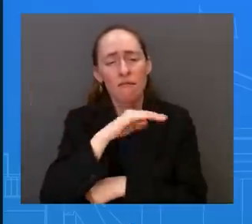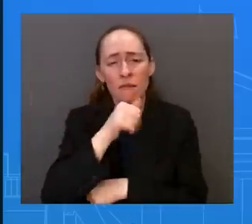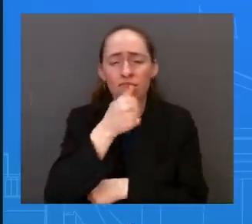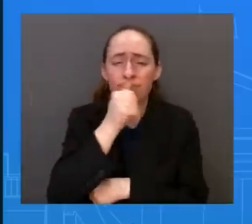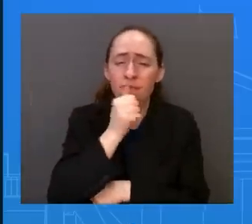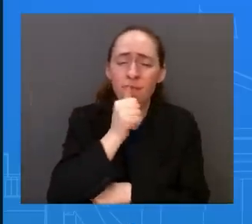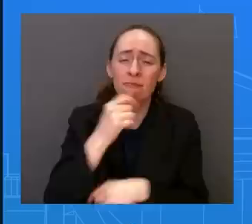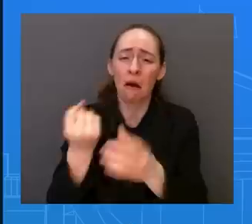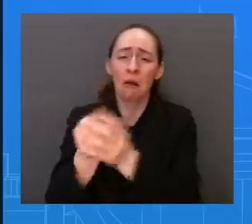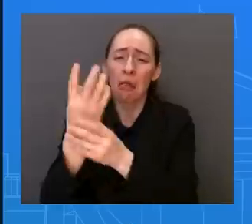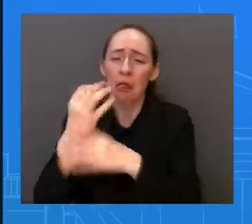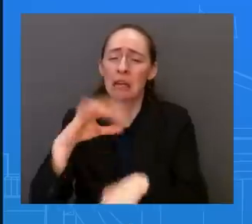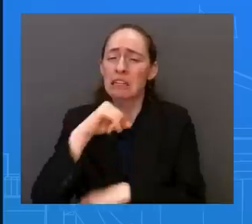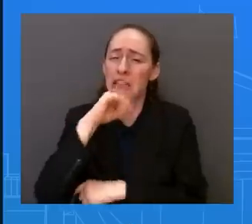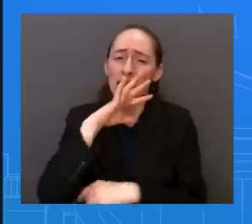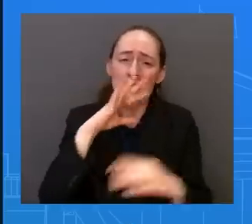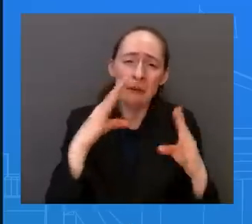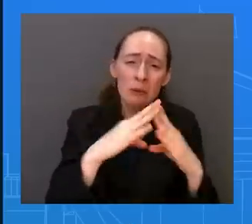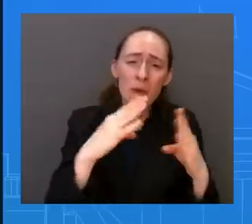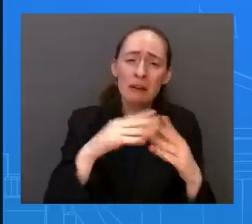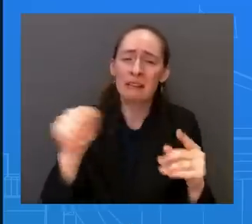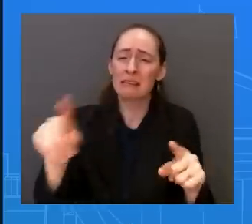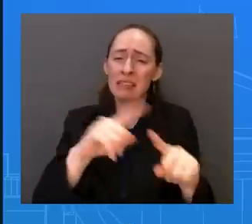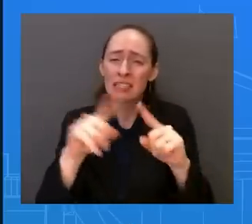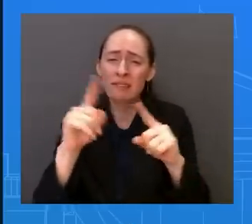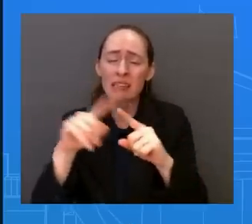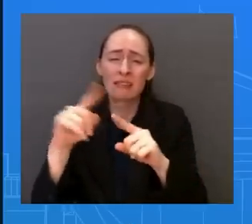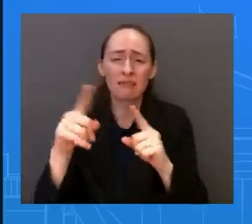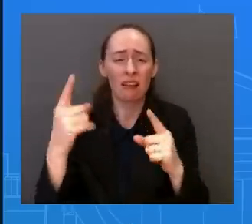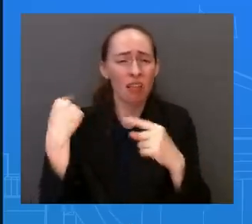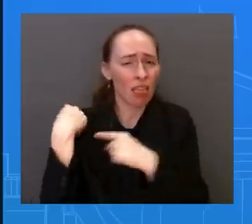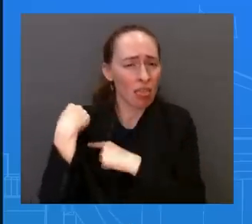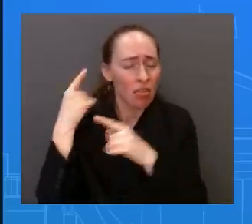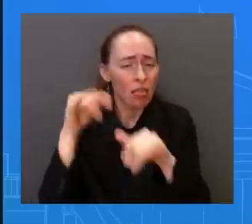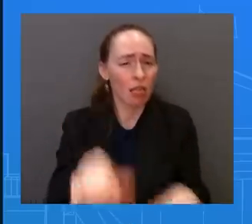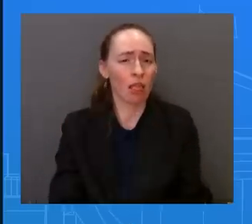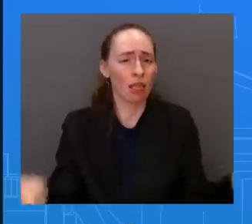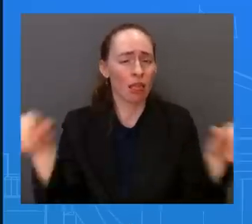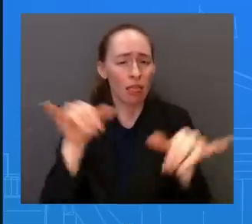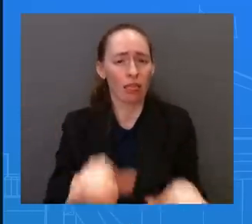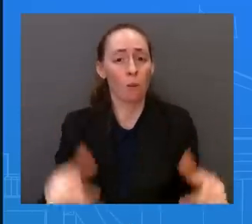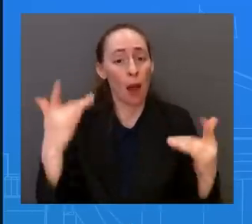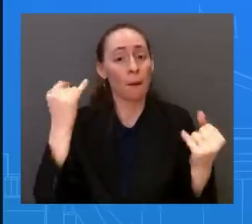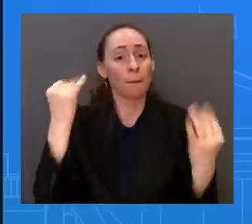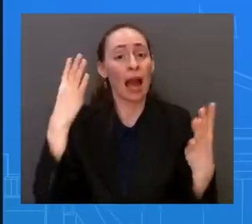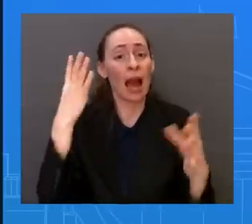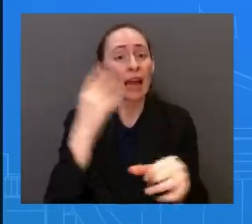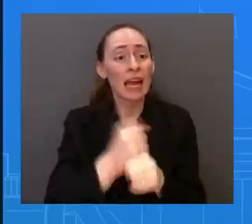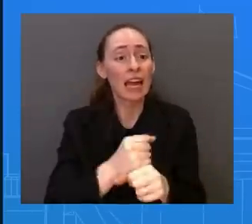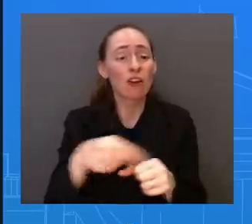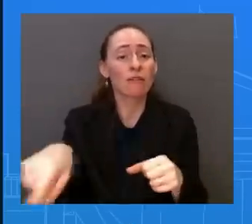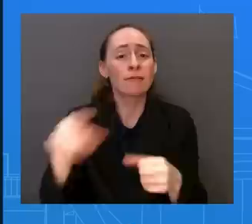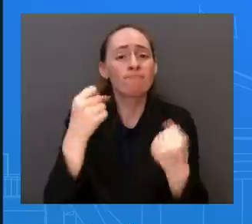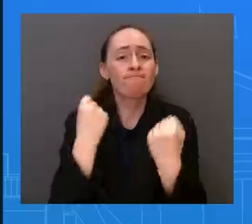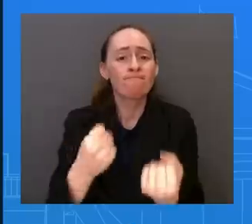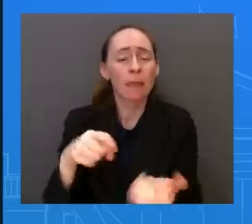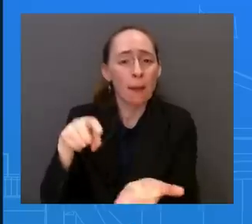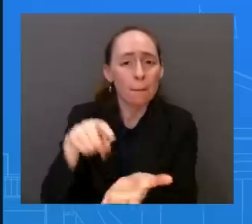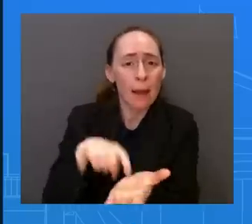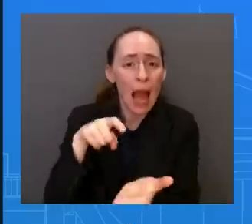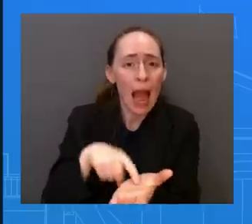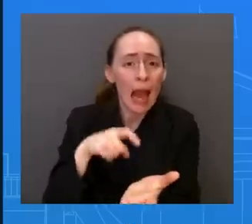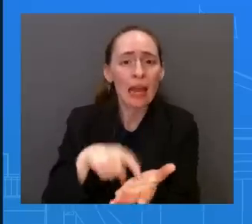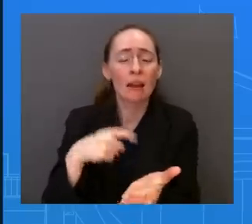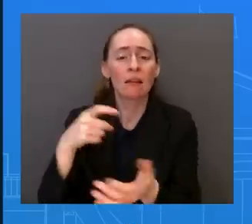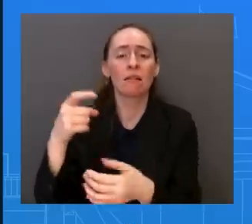do for the country. It's the right thing to do for our clean energy manufacturing base. It's the right thing to do for American workers. And the president's quite proud of